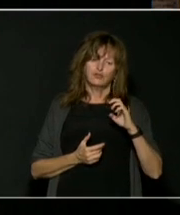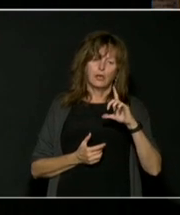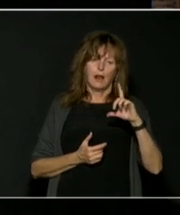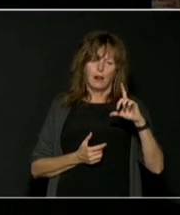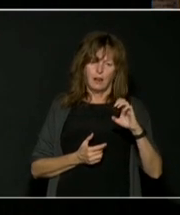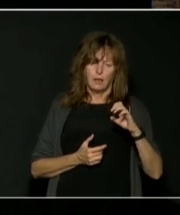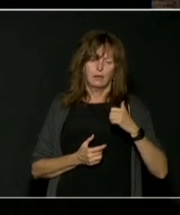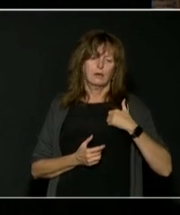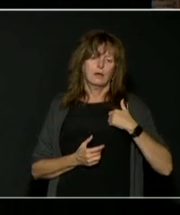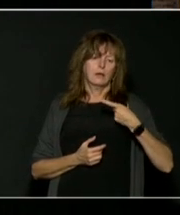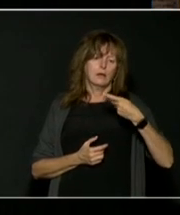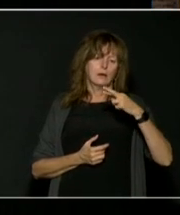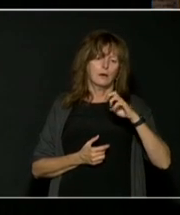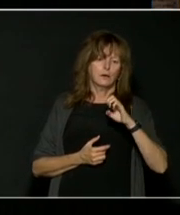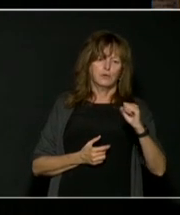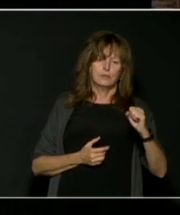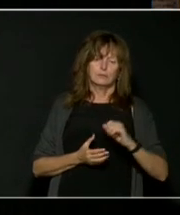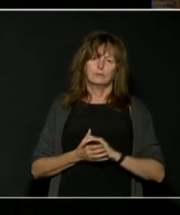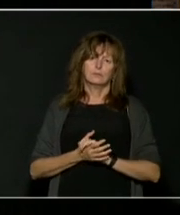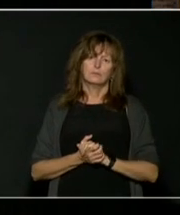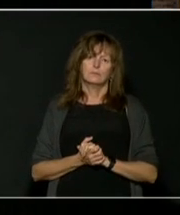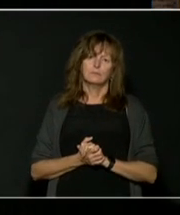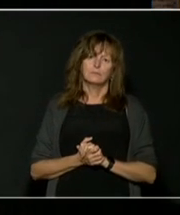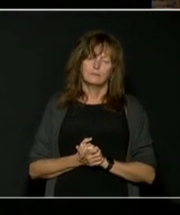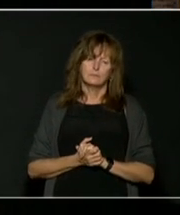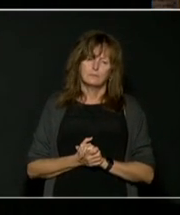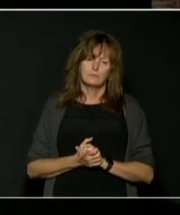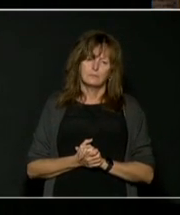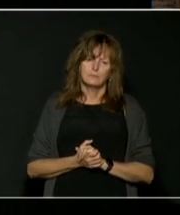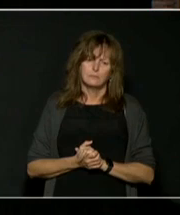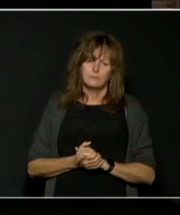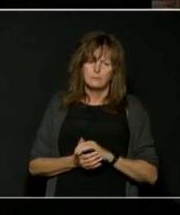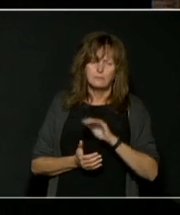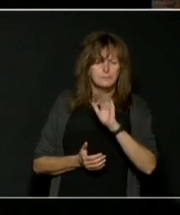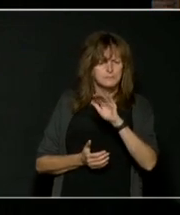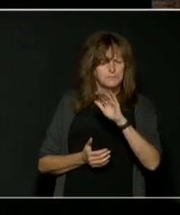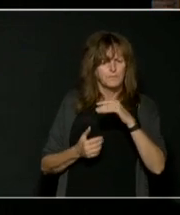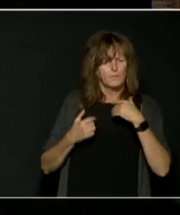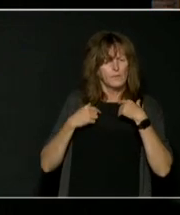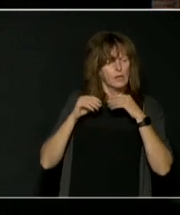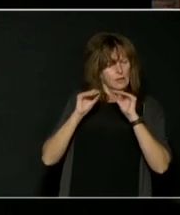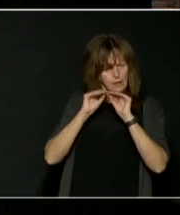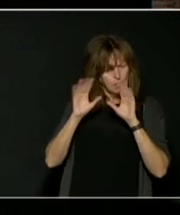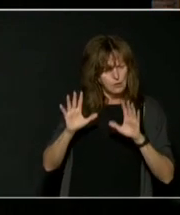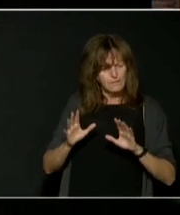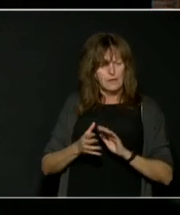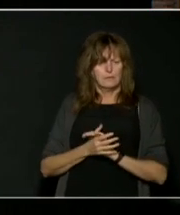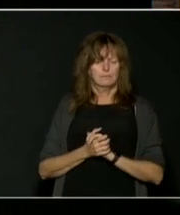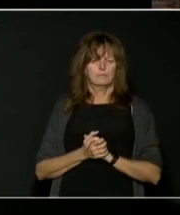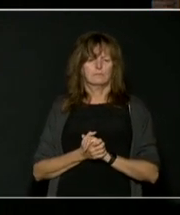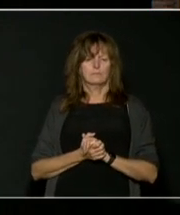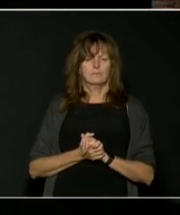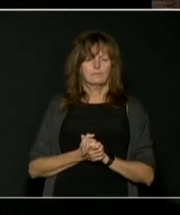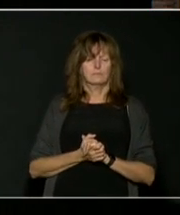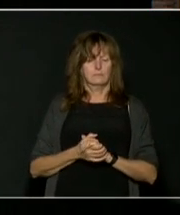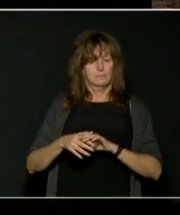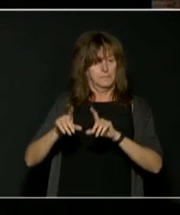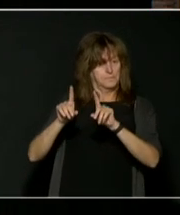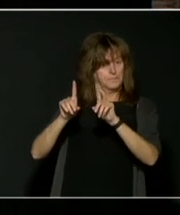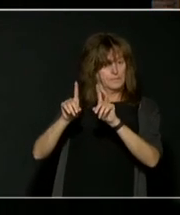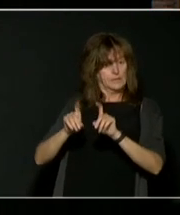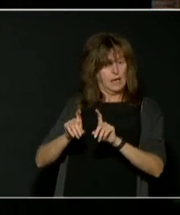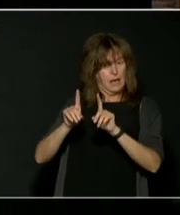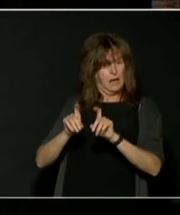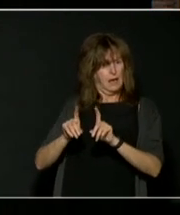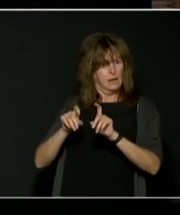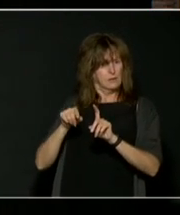Hi, doctors. A quick question, just to get some clarity. So there have been a couple of different schools of thought around testing approaches.